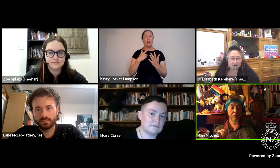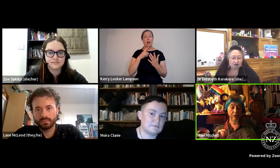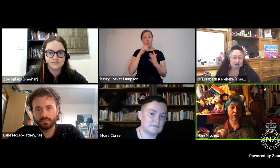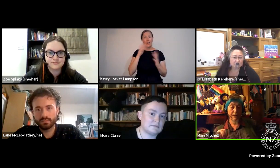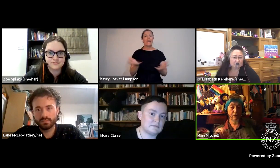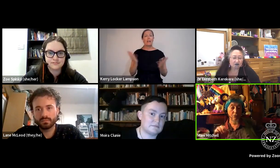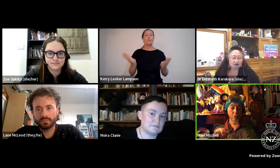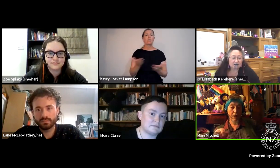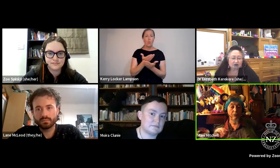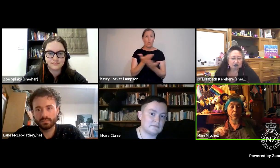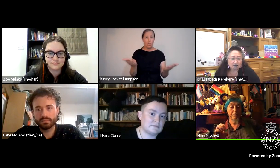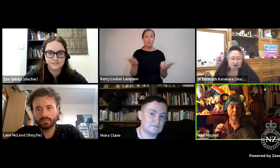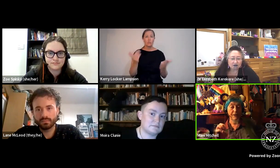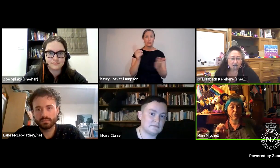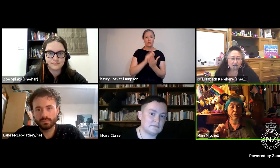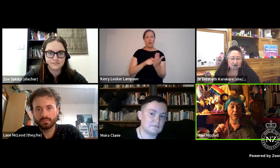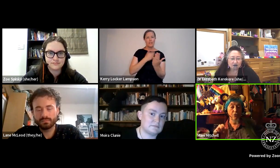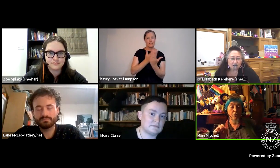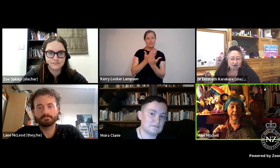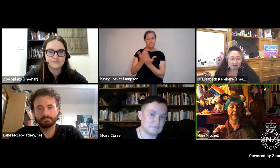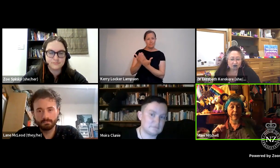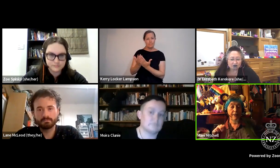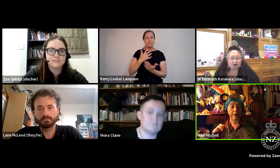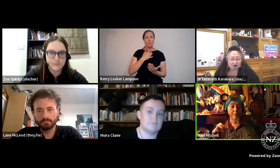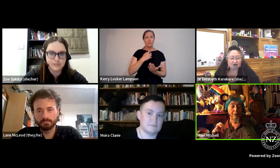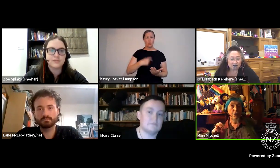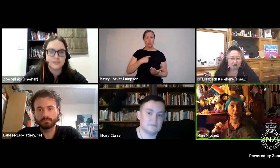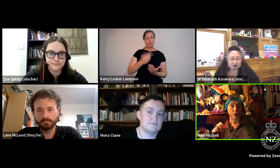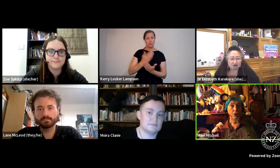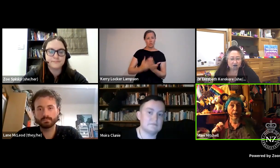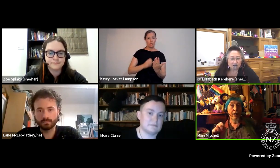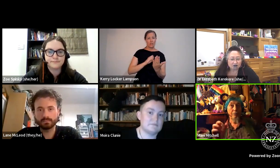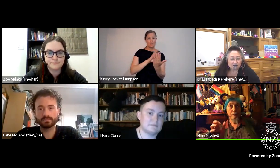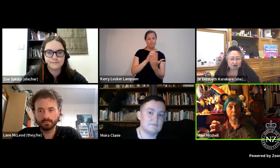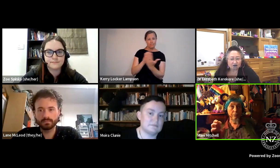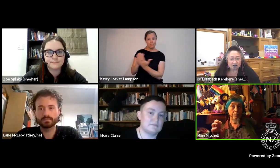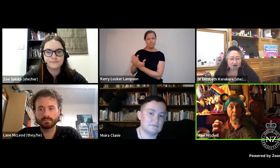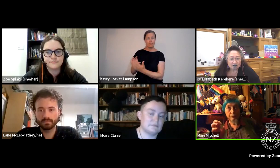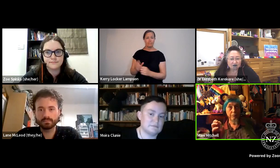listening tonight to write those personal stories. You know,